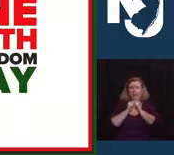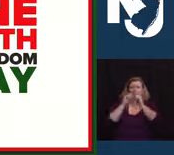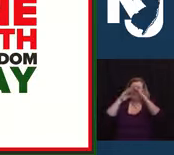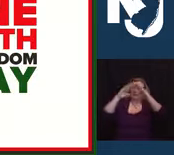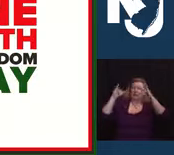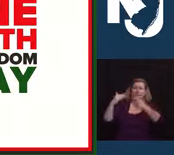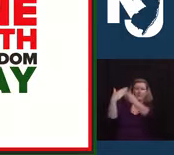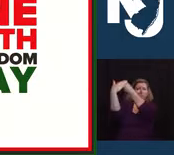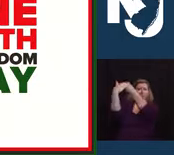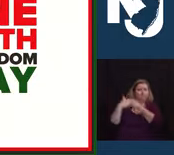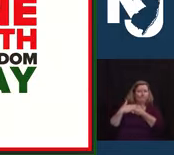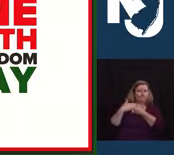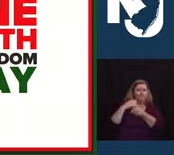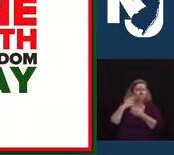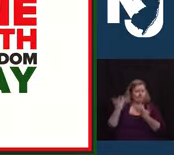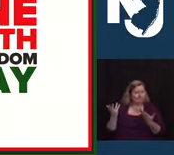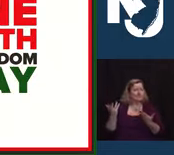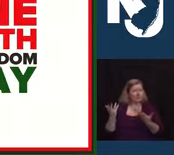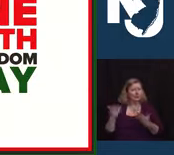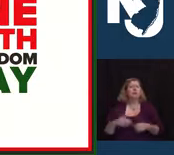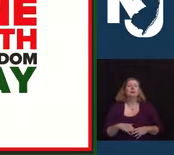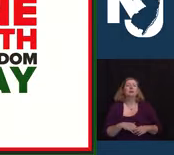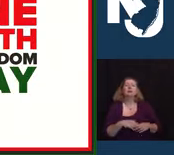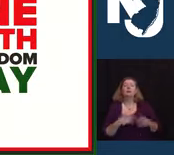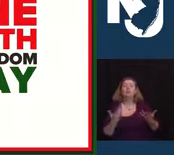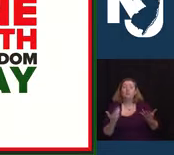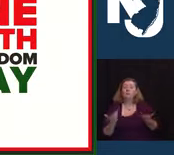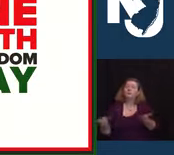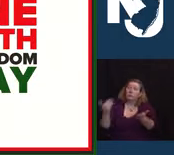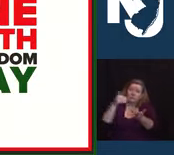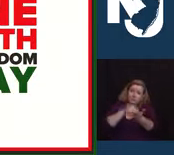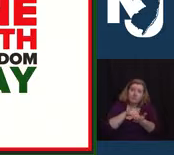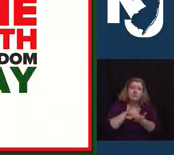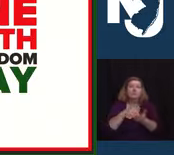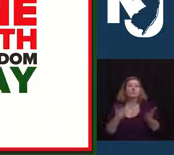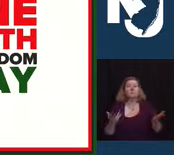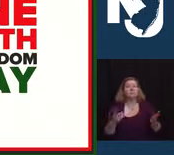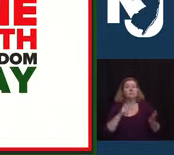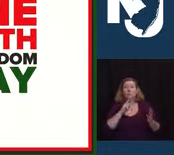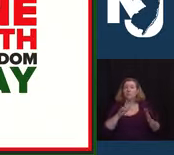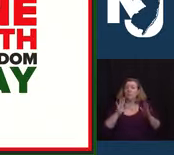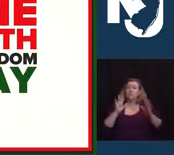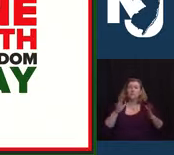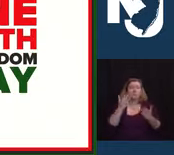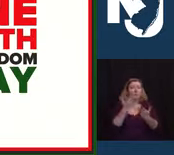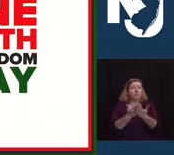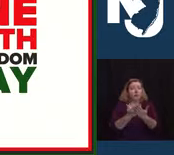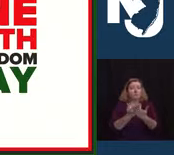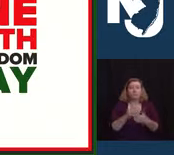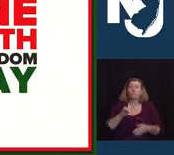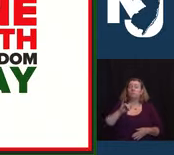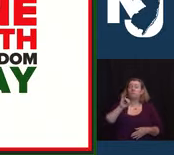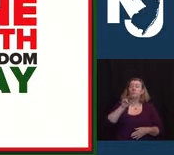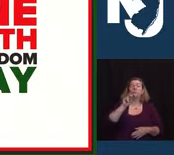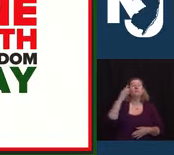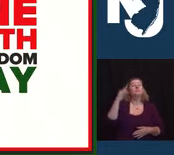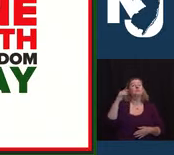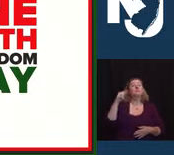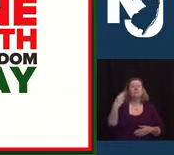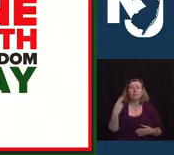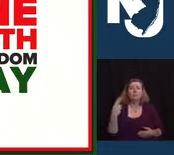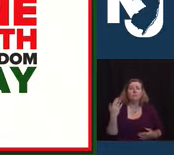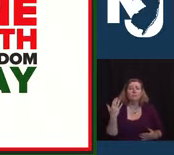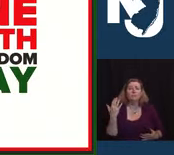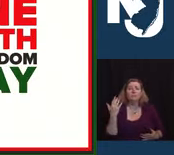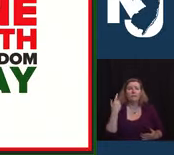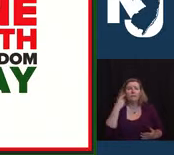You likely know this, but it is worth repeating this extraordinary fact that Juneteenth commemorates the June